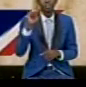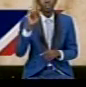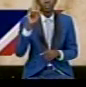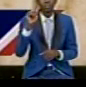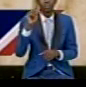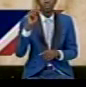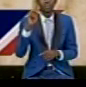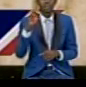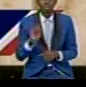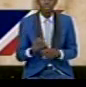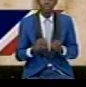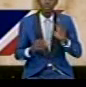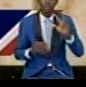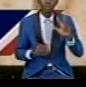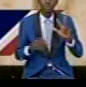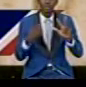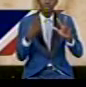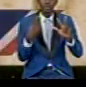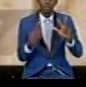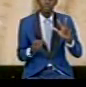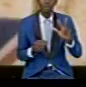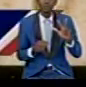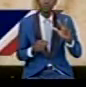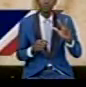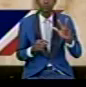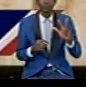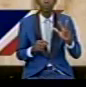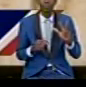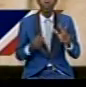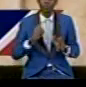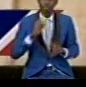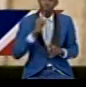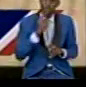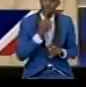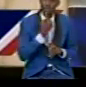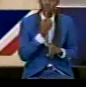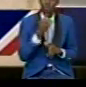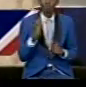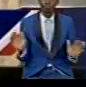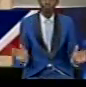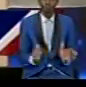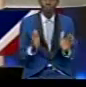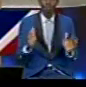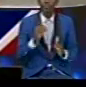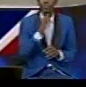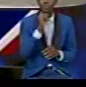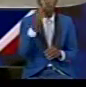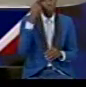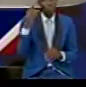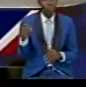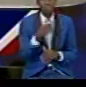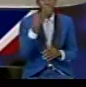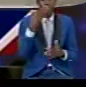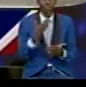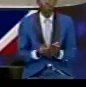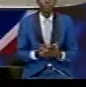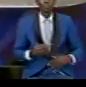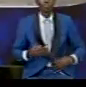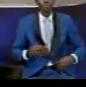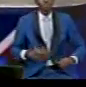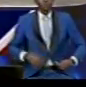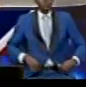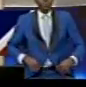the fervent admonitions not for their good. Let's look at number one. Number one, the